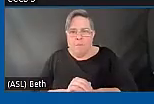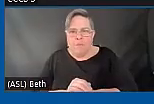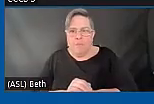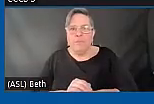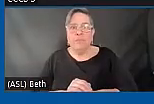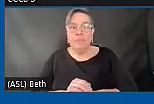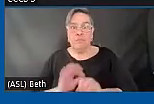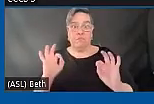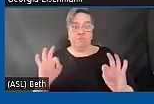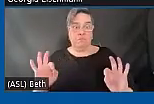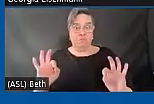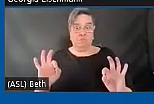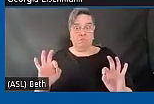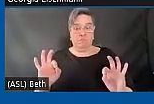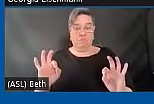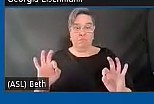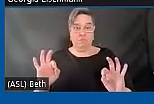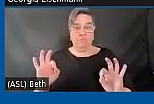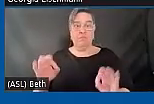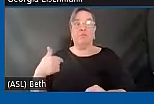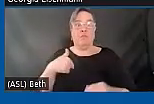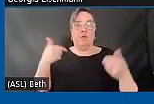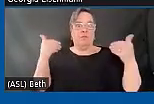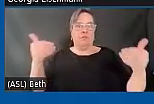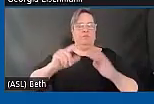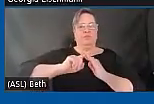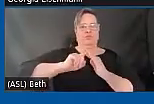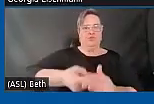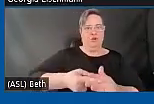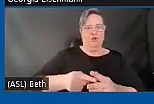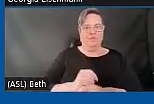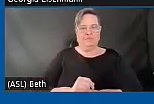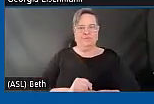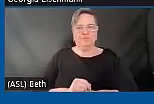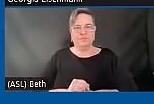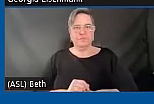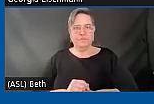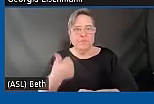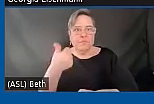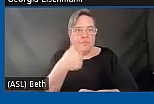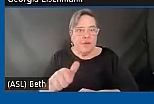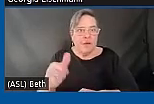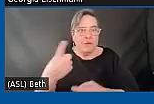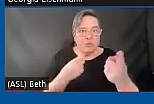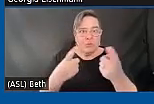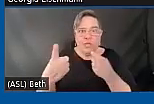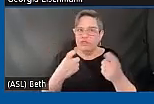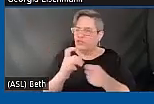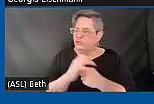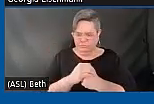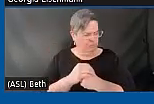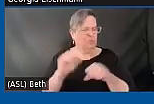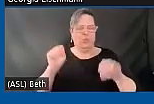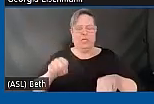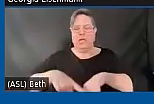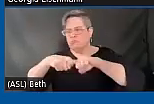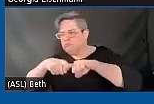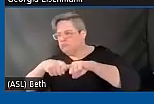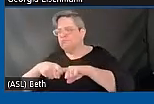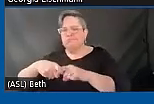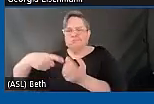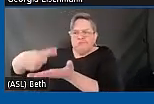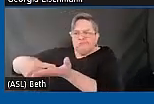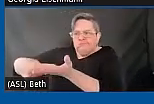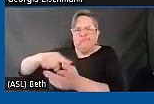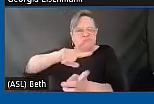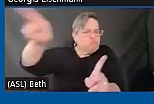All right, so I'm going to start, and if there's any questions, then we can certainly circle back to that if someone